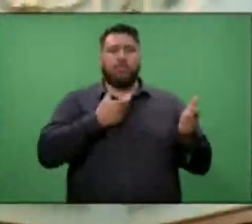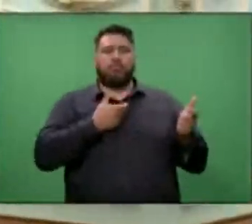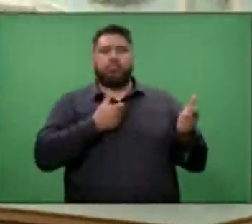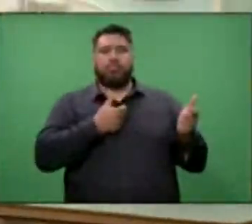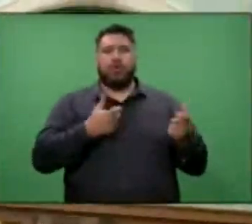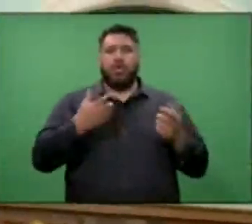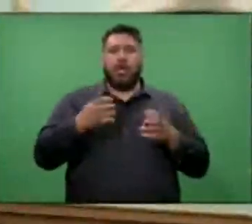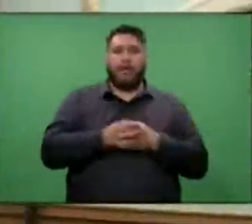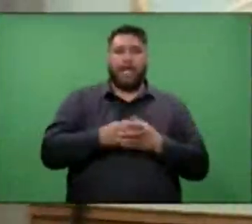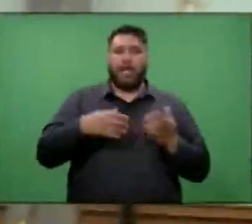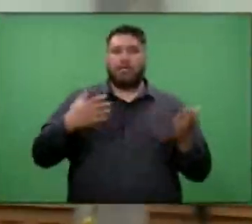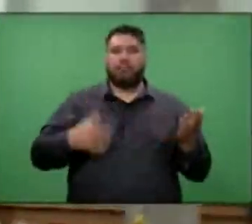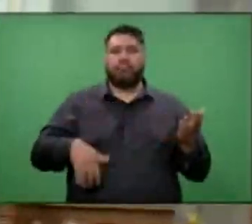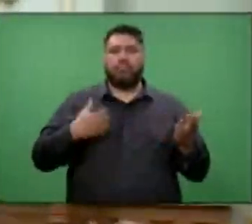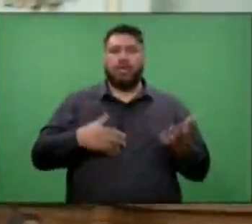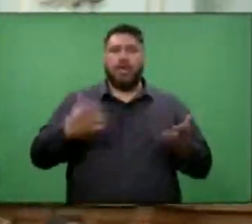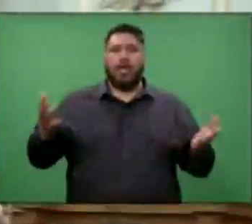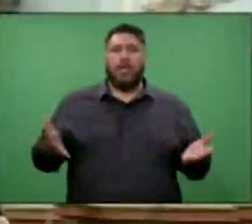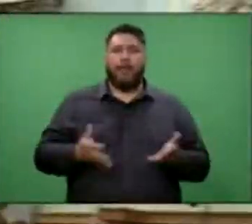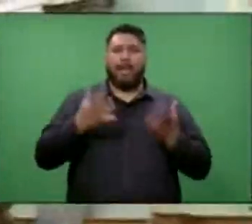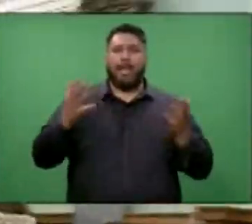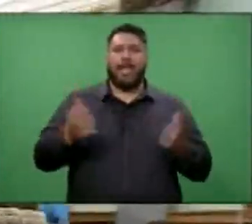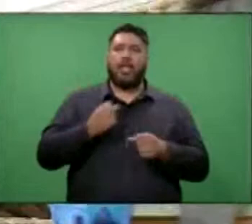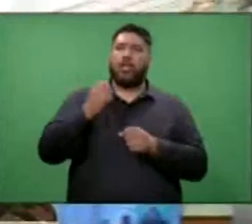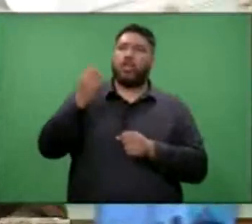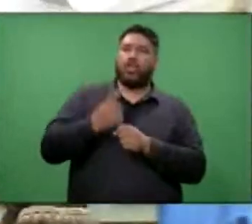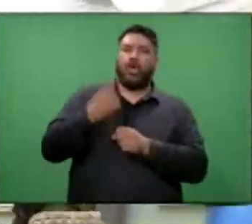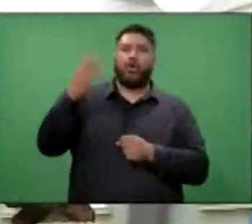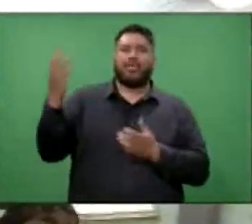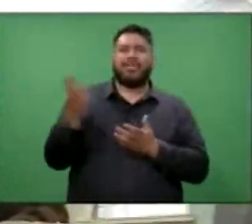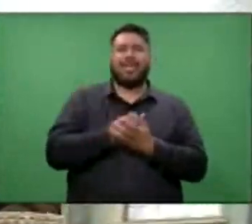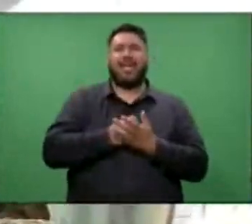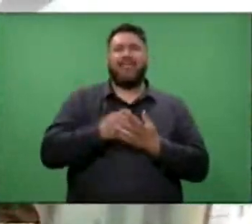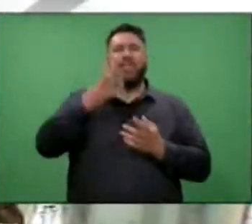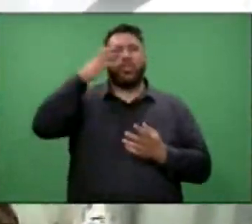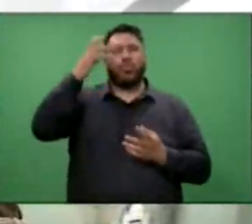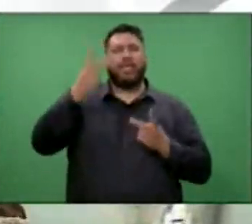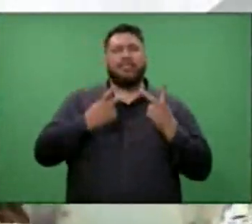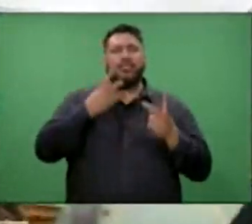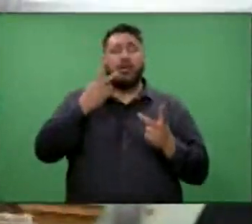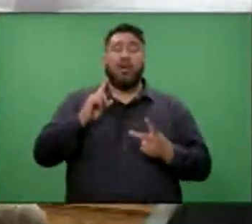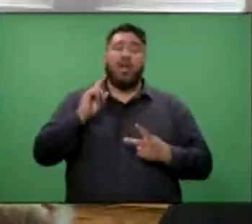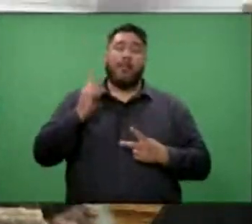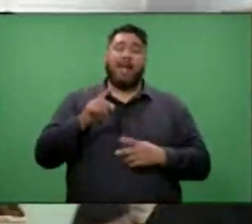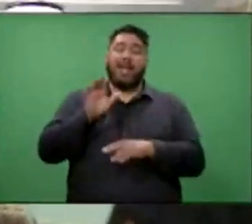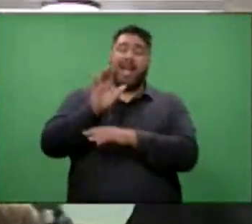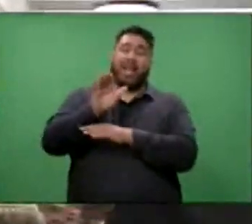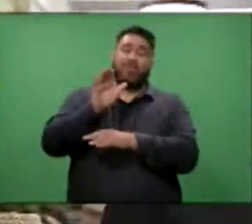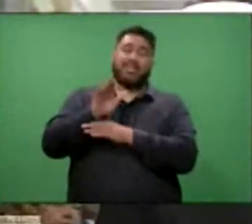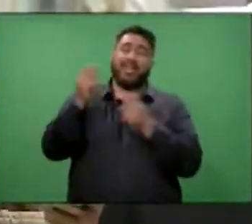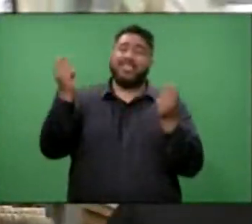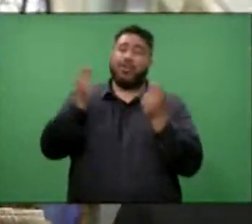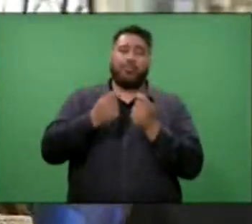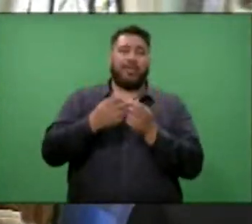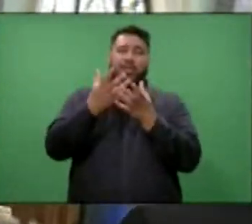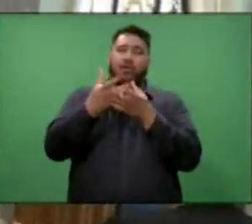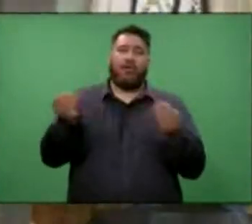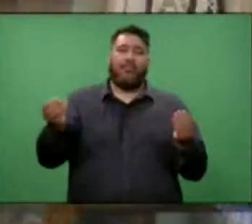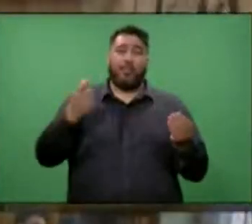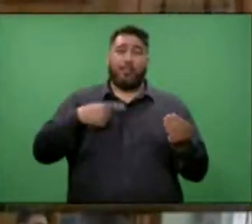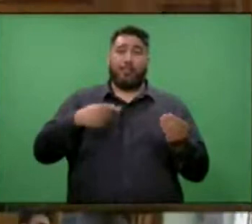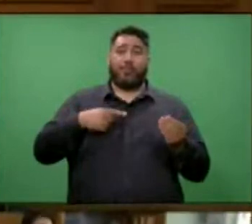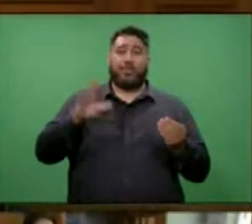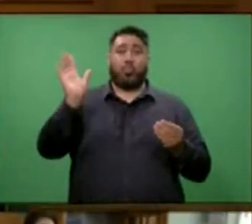playing God Save the Queen, but unfortunately, all of those outside ceremonies have been cancelled due to the weather in